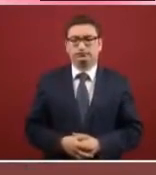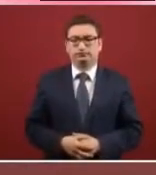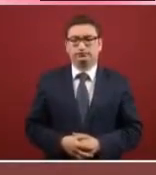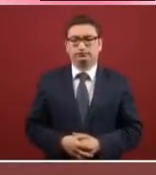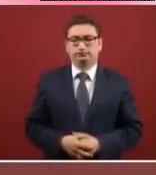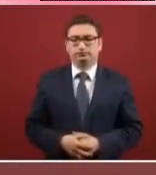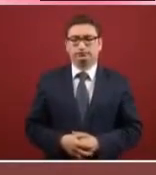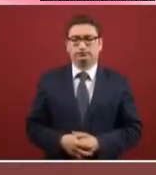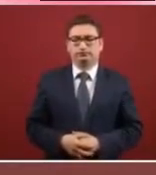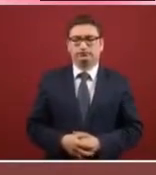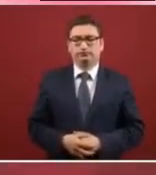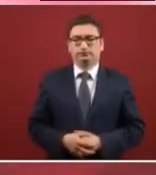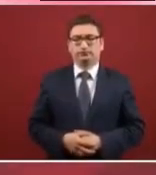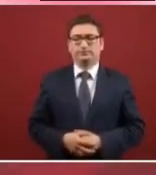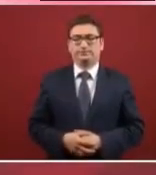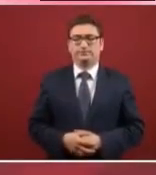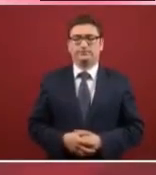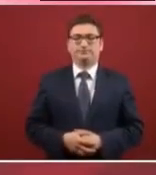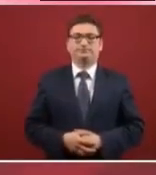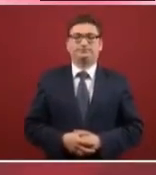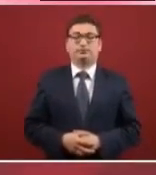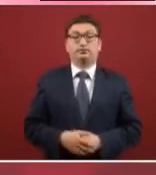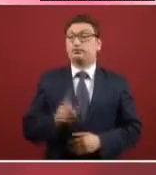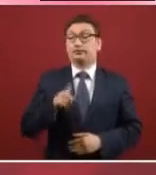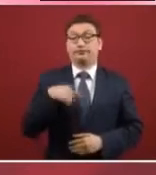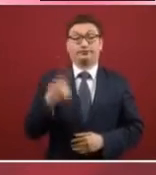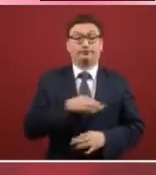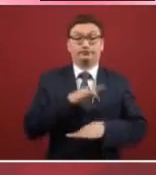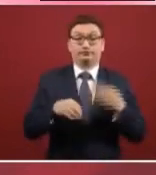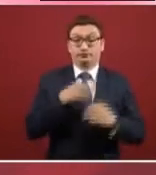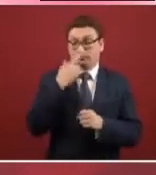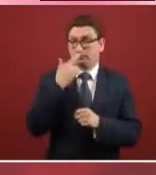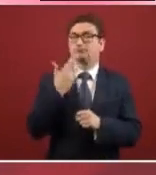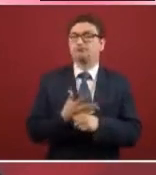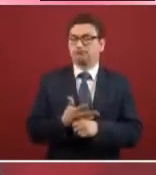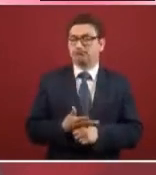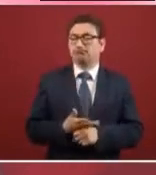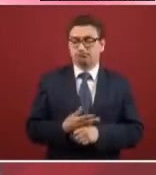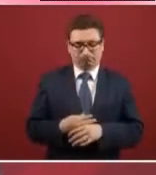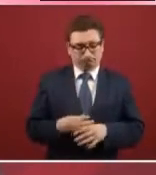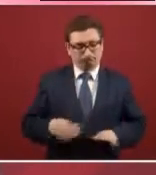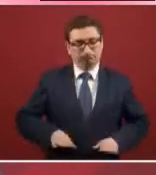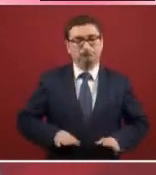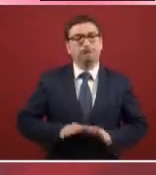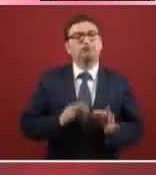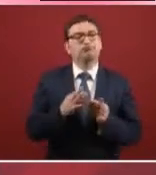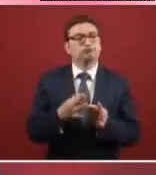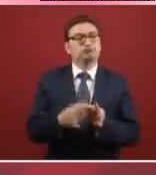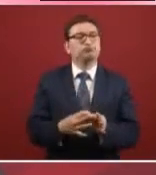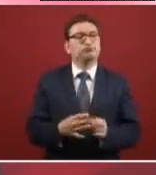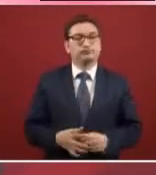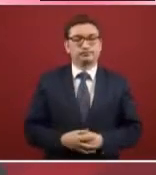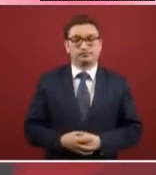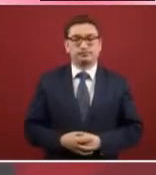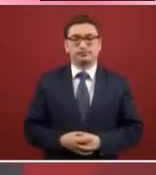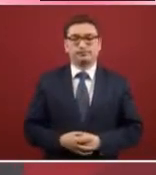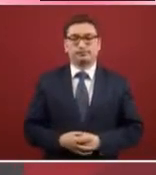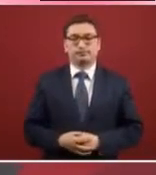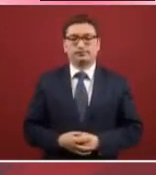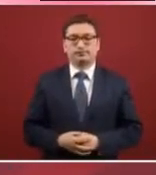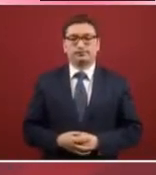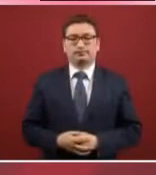be sure todos actuemos de manera that responsable. We will all act in a responsible El que way. No tiene